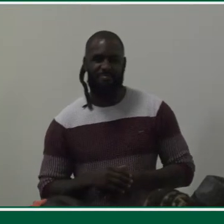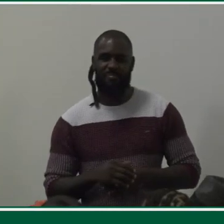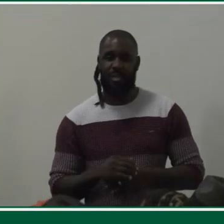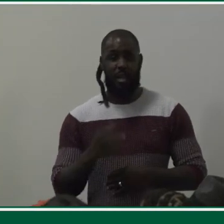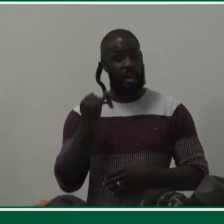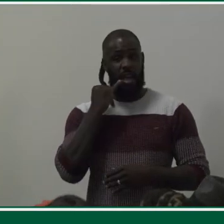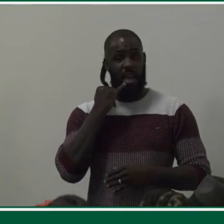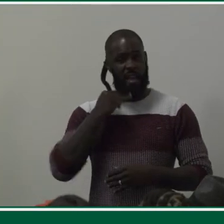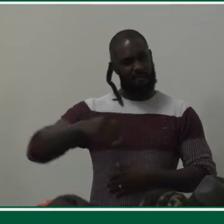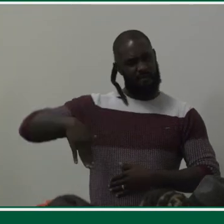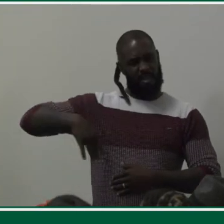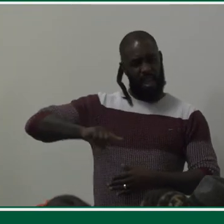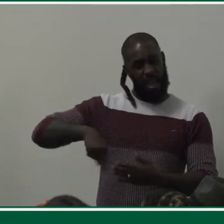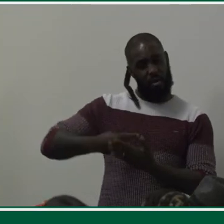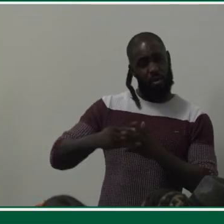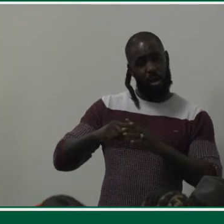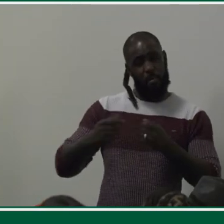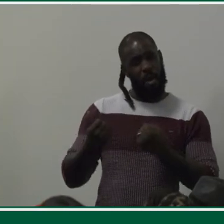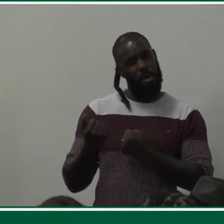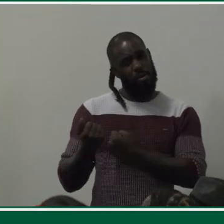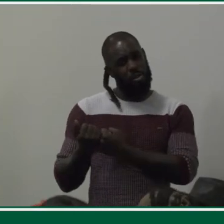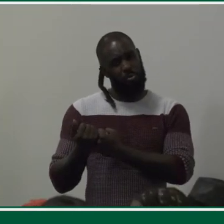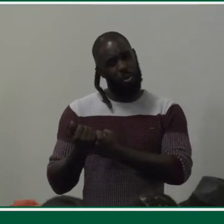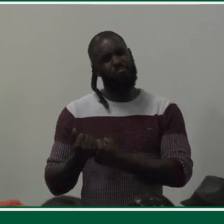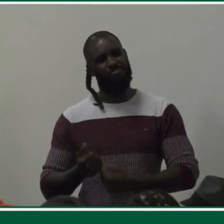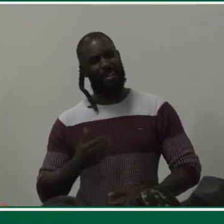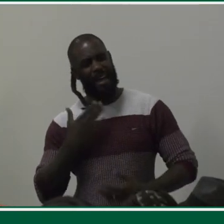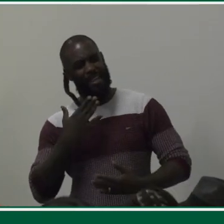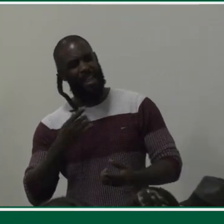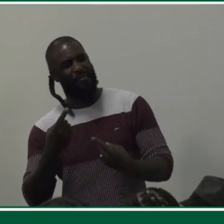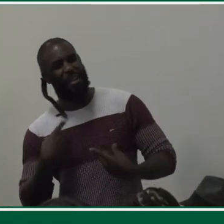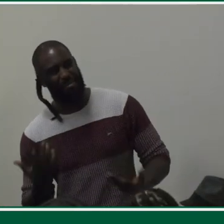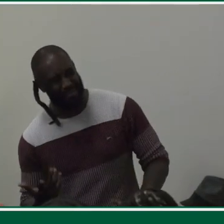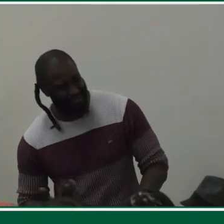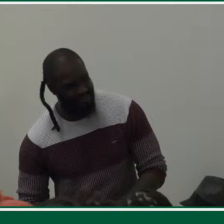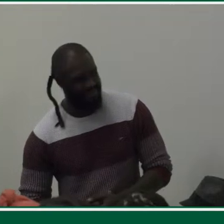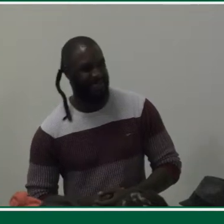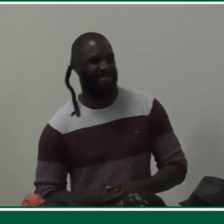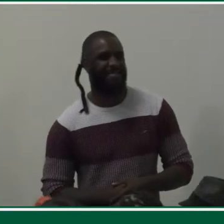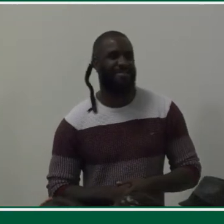And if you're not an alum and you're a supporter, we're grateful for your presence.